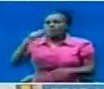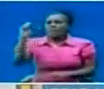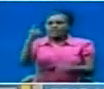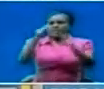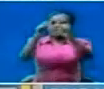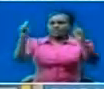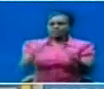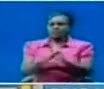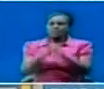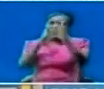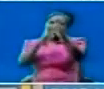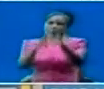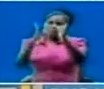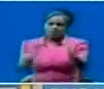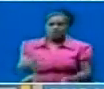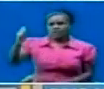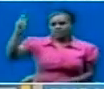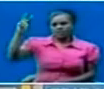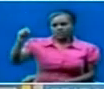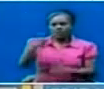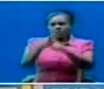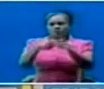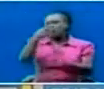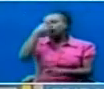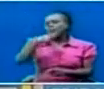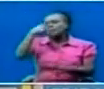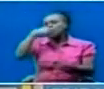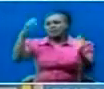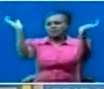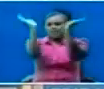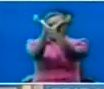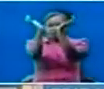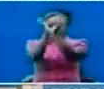team. Victor Ogalle, KTN, at the Dar es Salaam National Stadium, Tanzania.